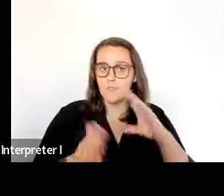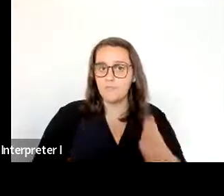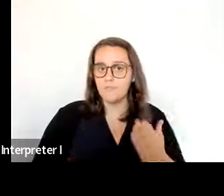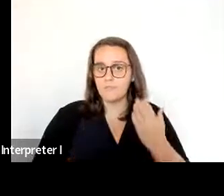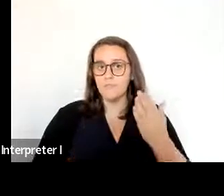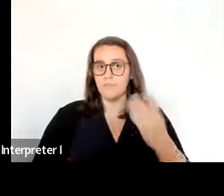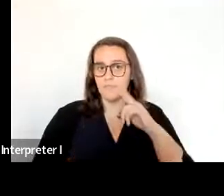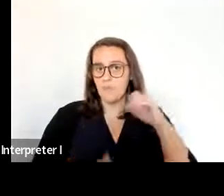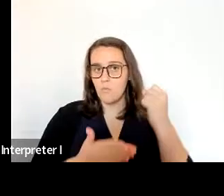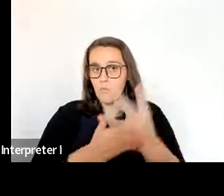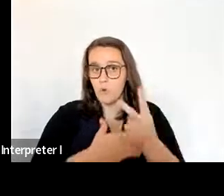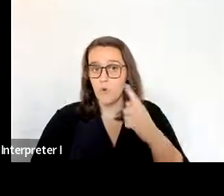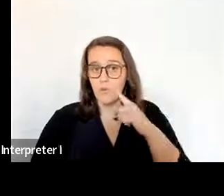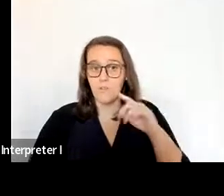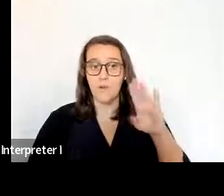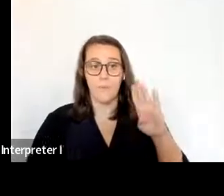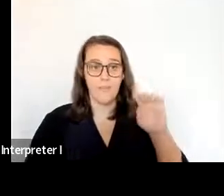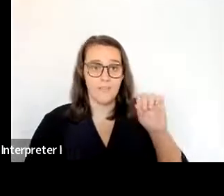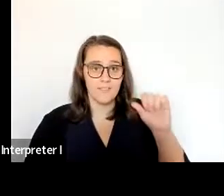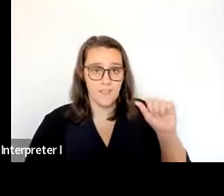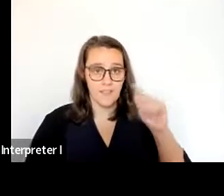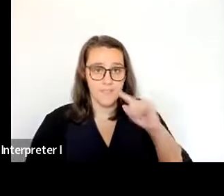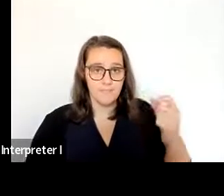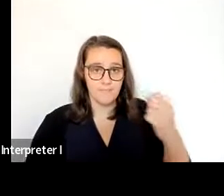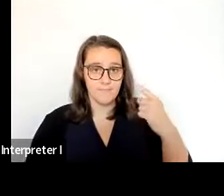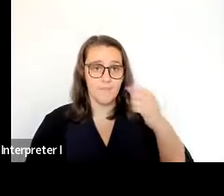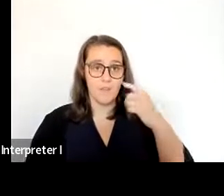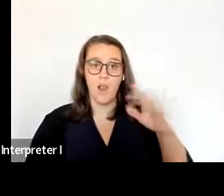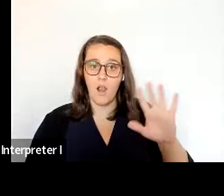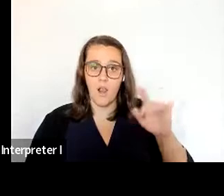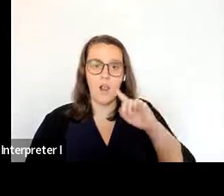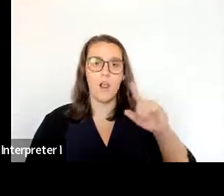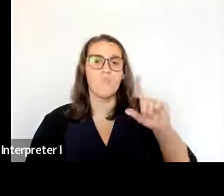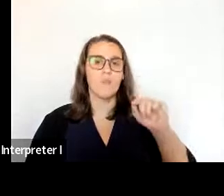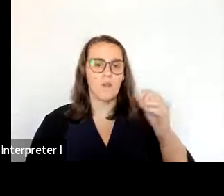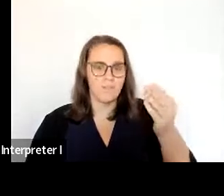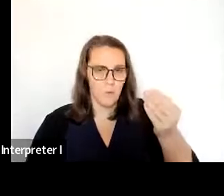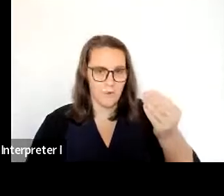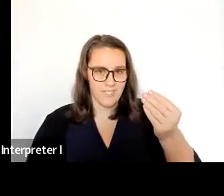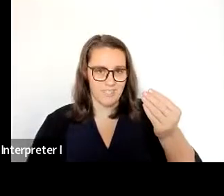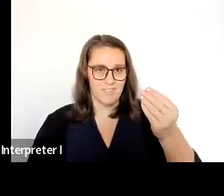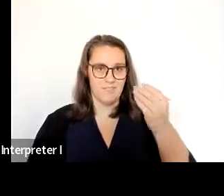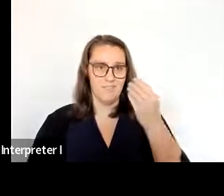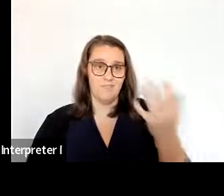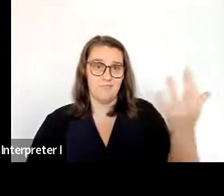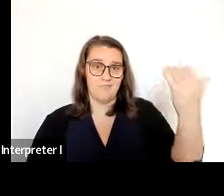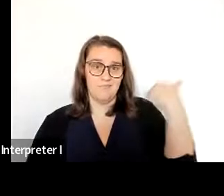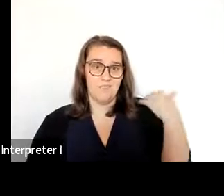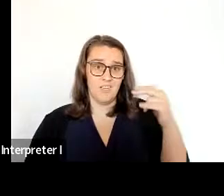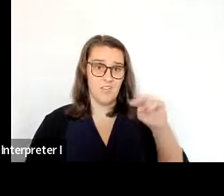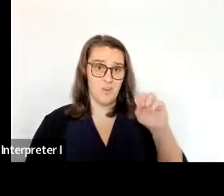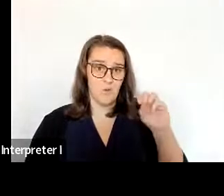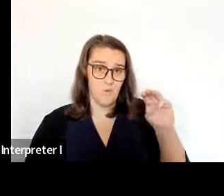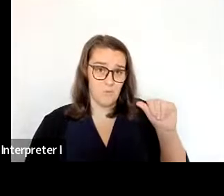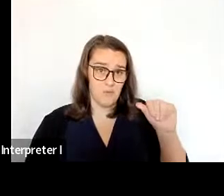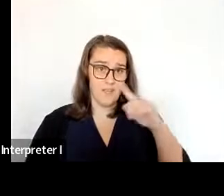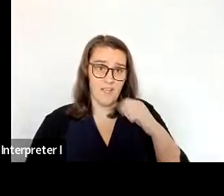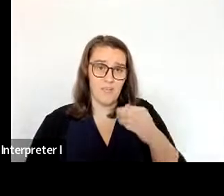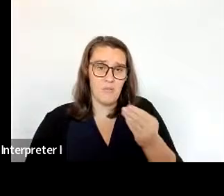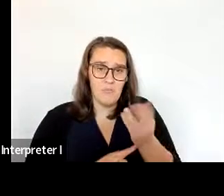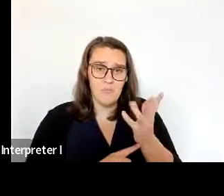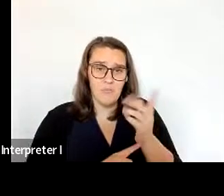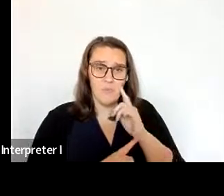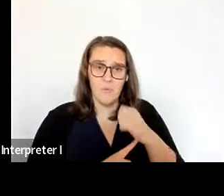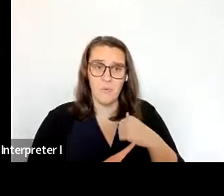2014 Budget Support Act. Prior to this partnership, Noma had few public green spaces. Since then, the council has designated